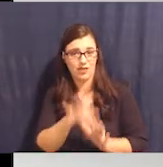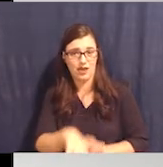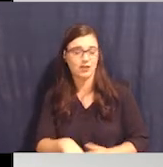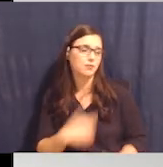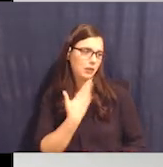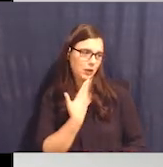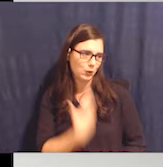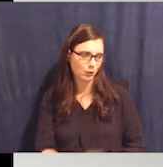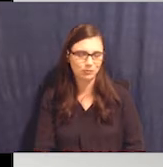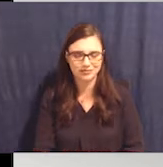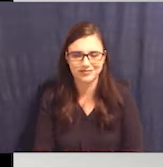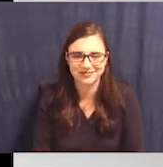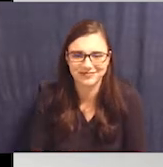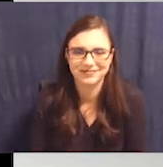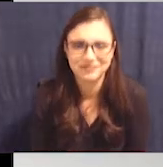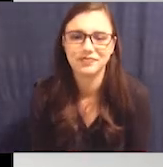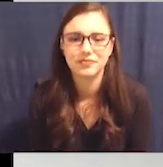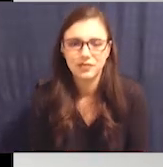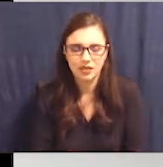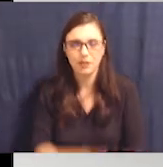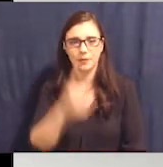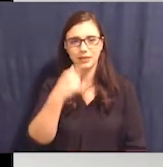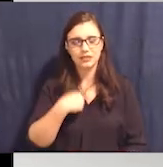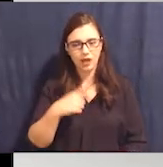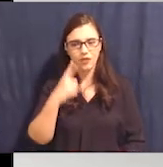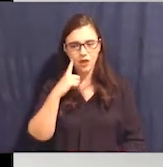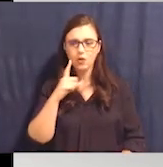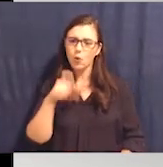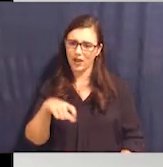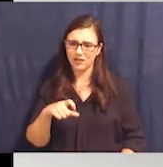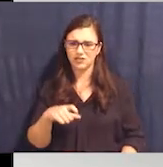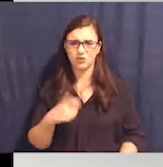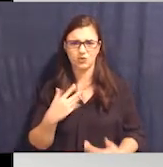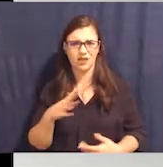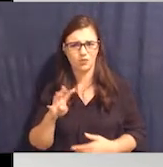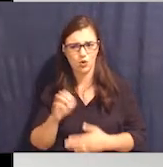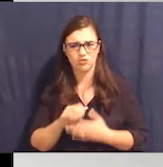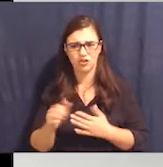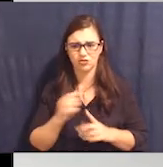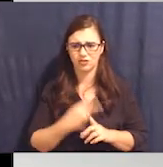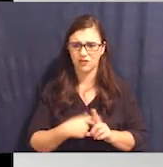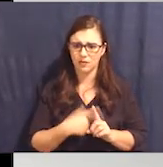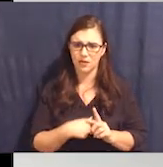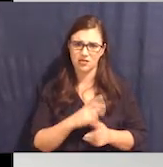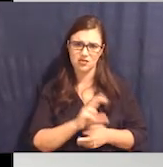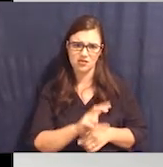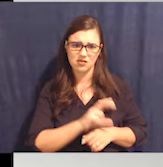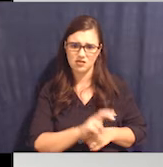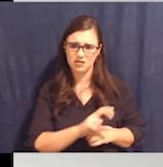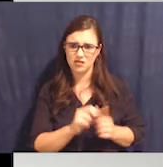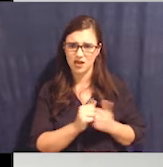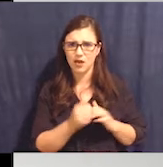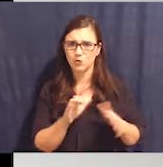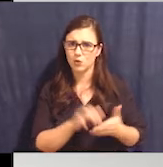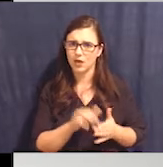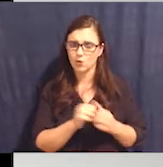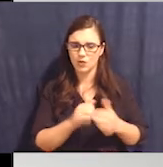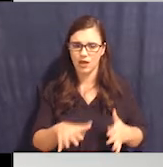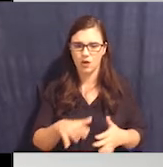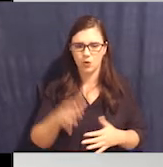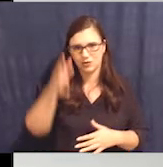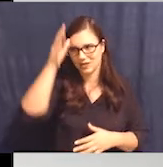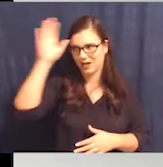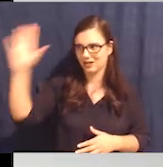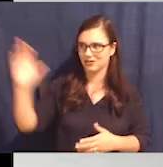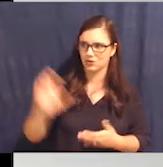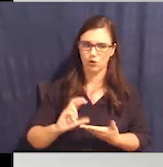even thought of it. Thank you. Because I was thinking, oh, I had to come up with $400 a month. And how was I going to do that